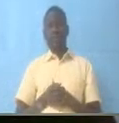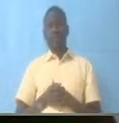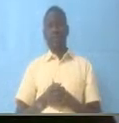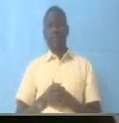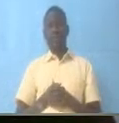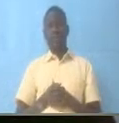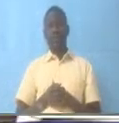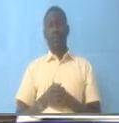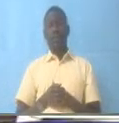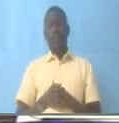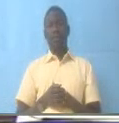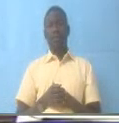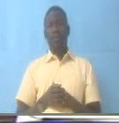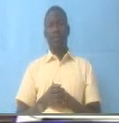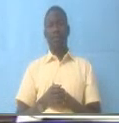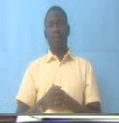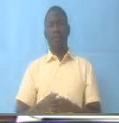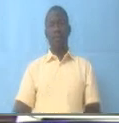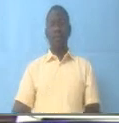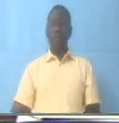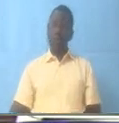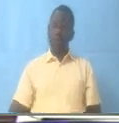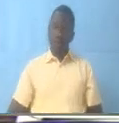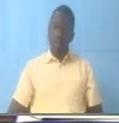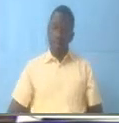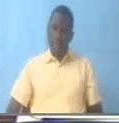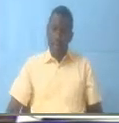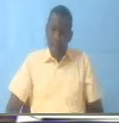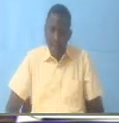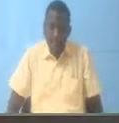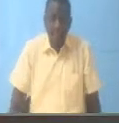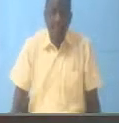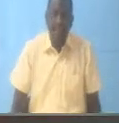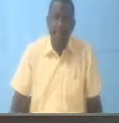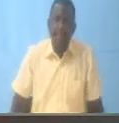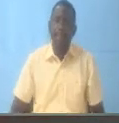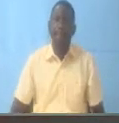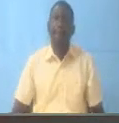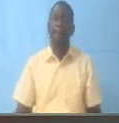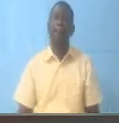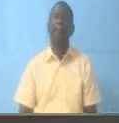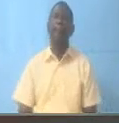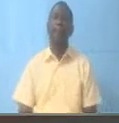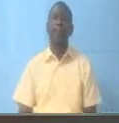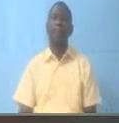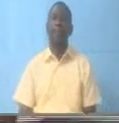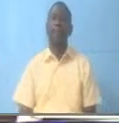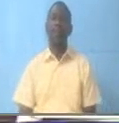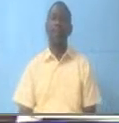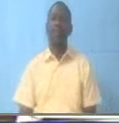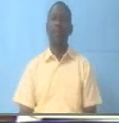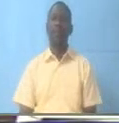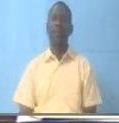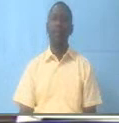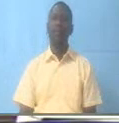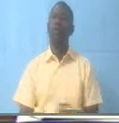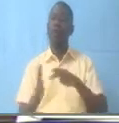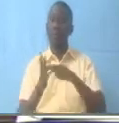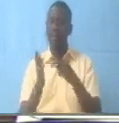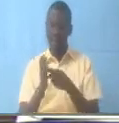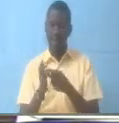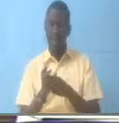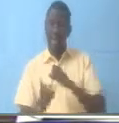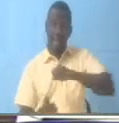gis ne buñ leen joxee ndigal ñu bañ koy def boobu tamit beneen jafe-jafe la ci ñoom. So therefore, in refusing to pay the